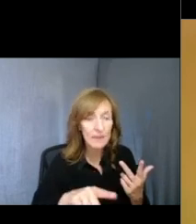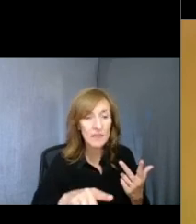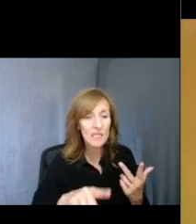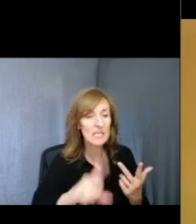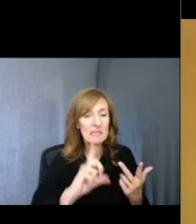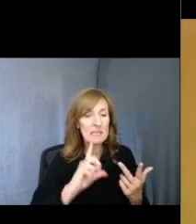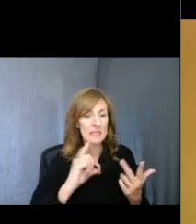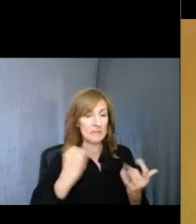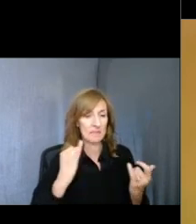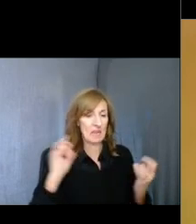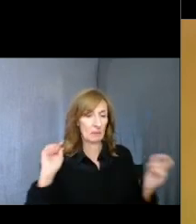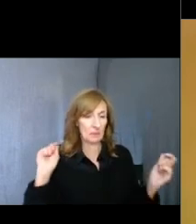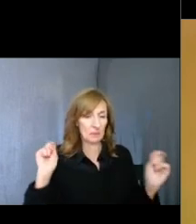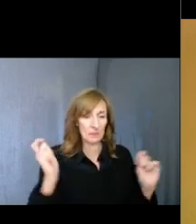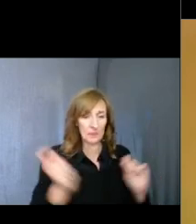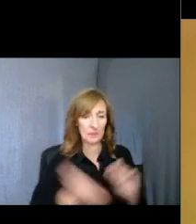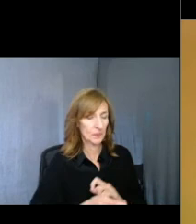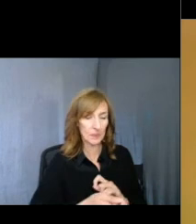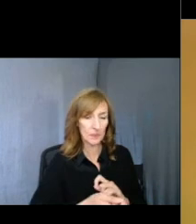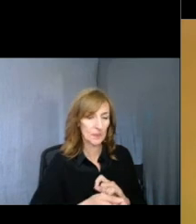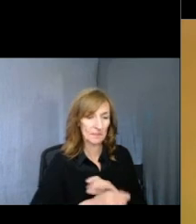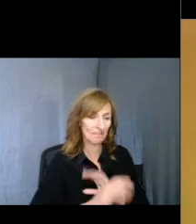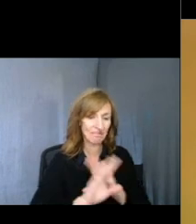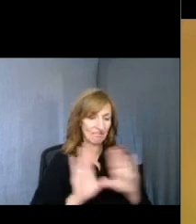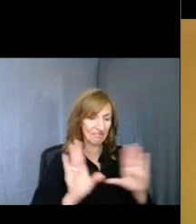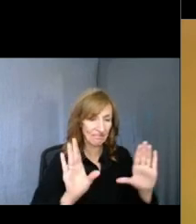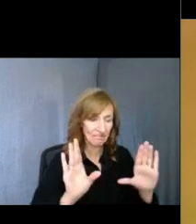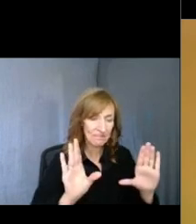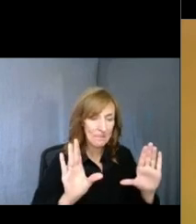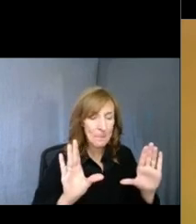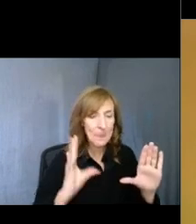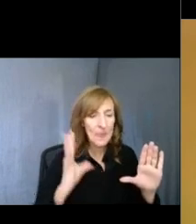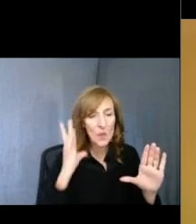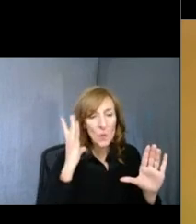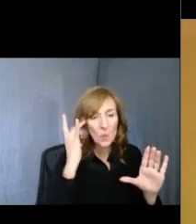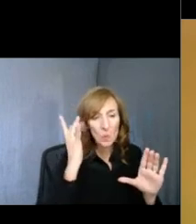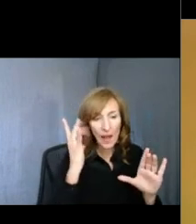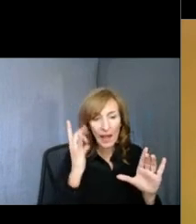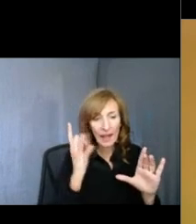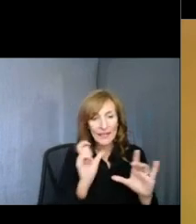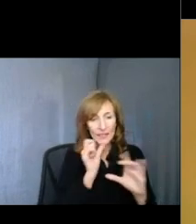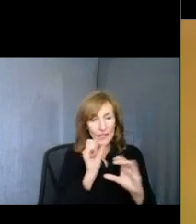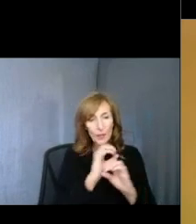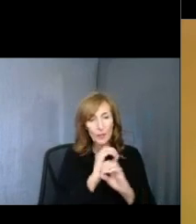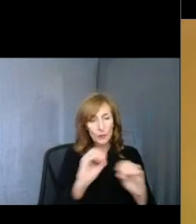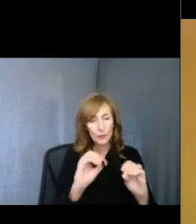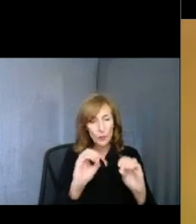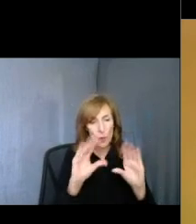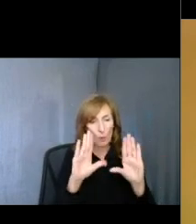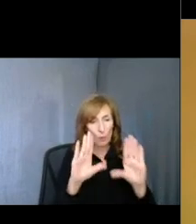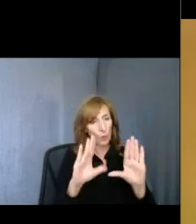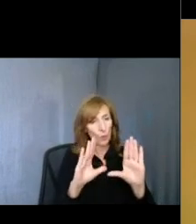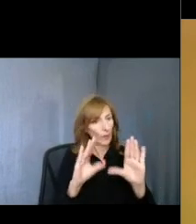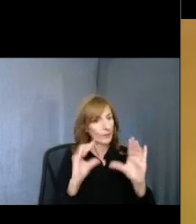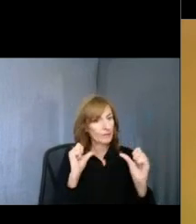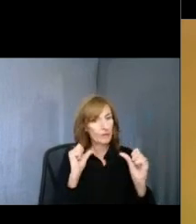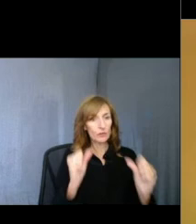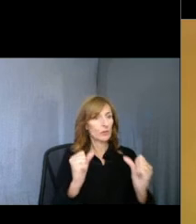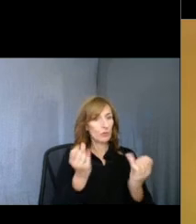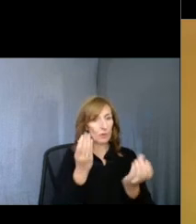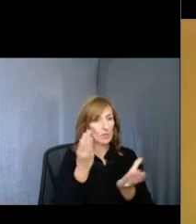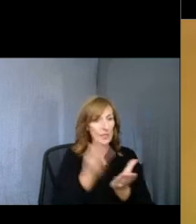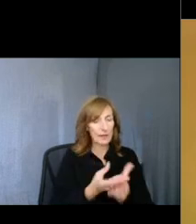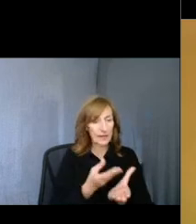lot in the last couple of years, the thinking on that, because there is not great evidence that, first of all, that